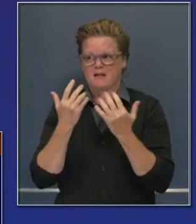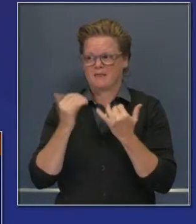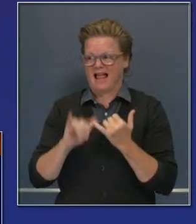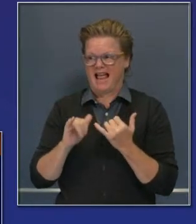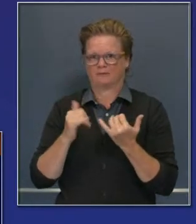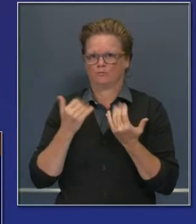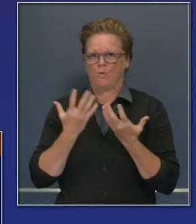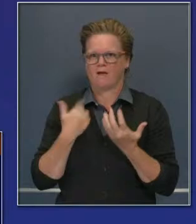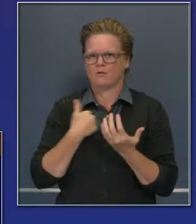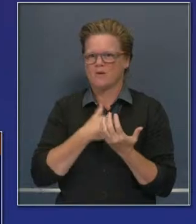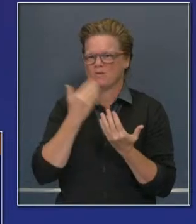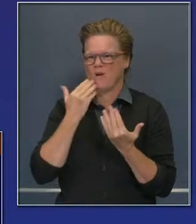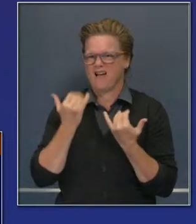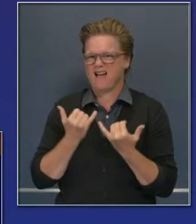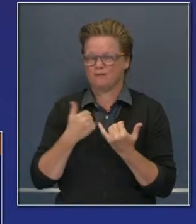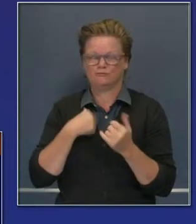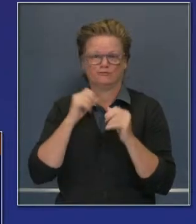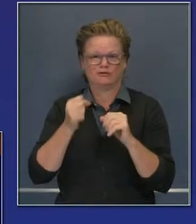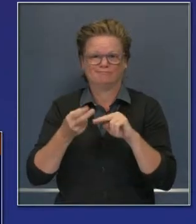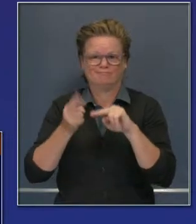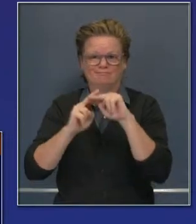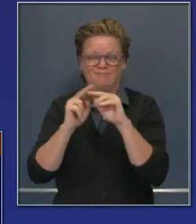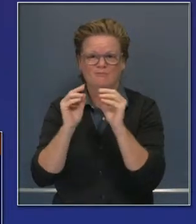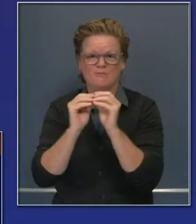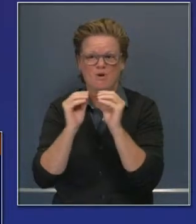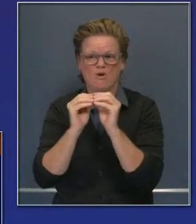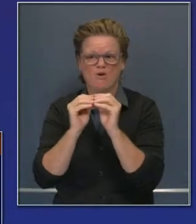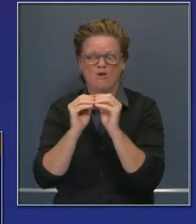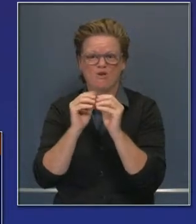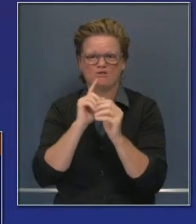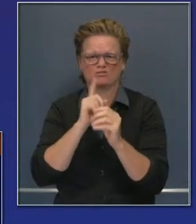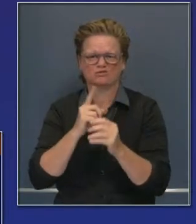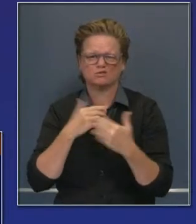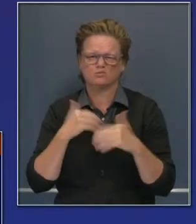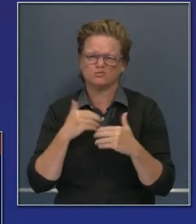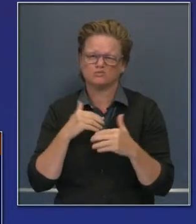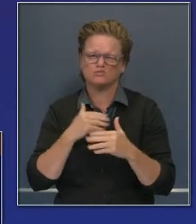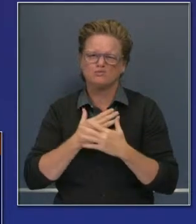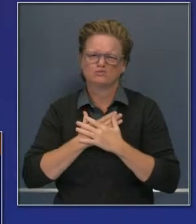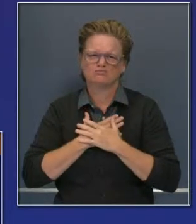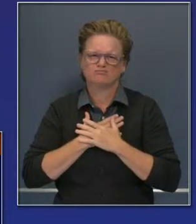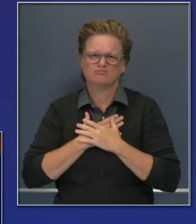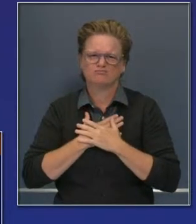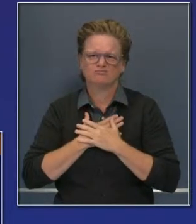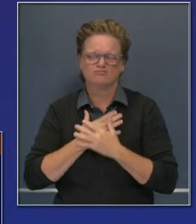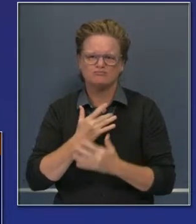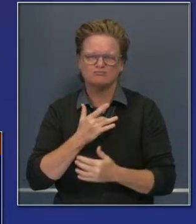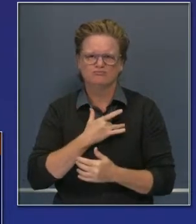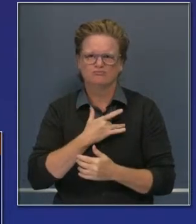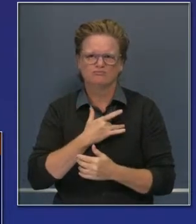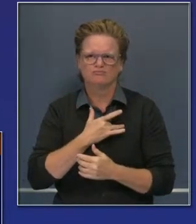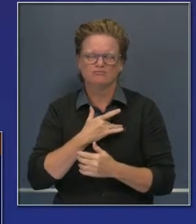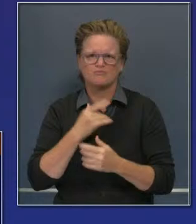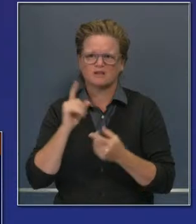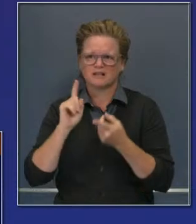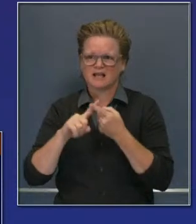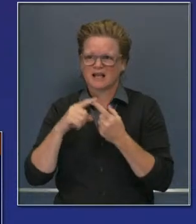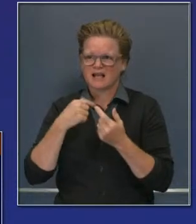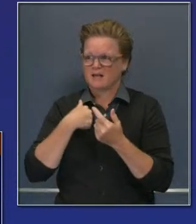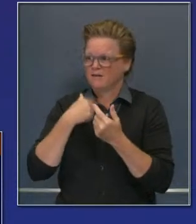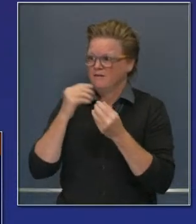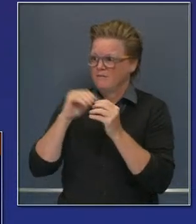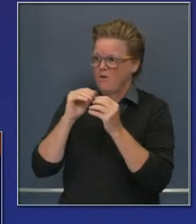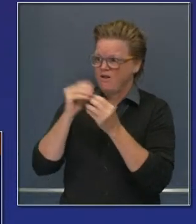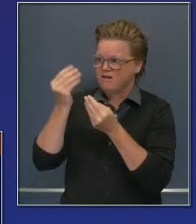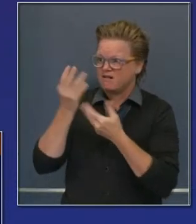no stretch of the imagination do we think this tells the entire story. As we get back in and people are able to repopulate,